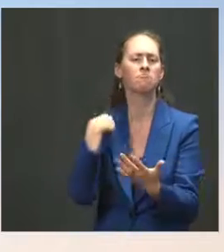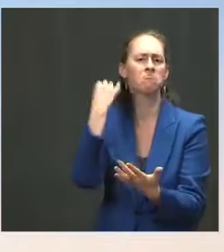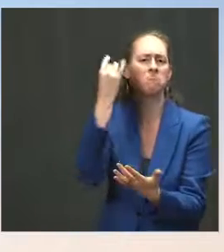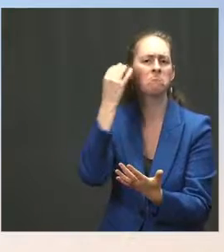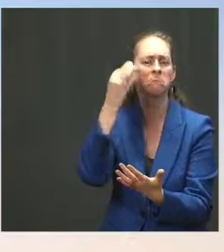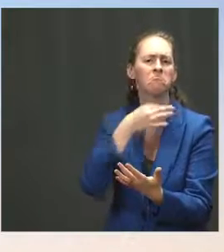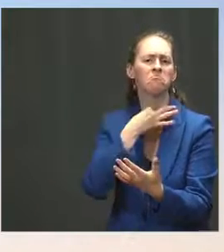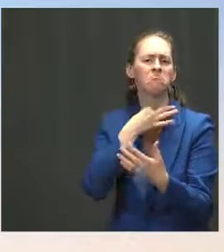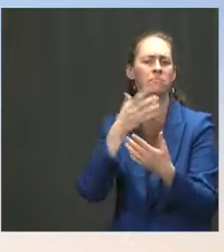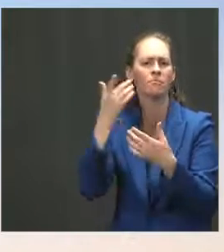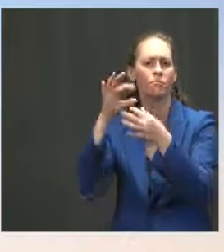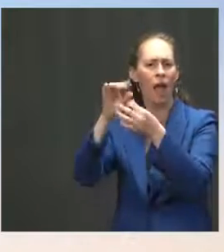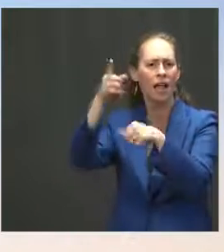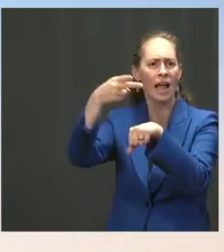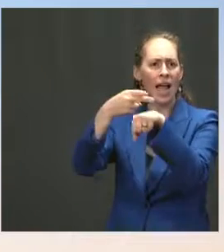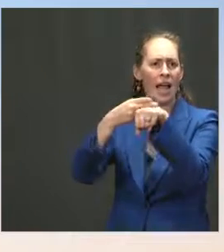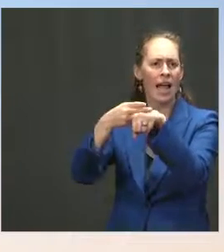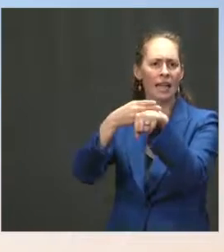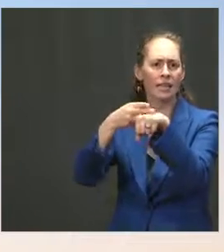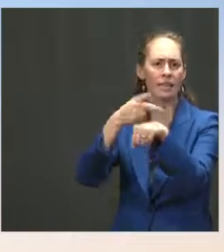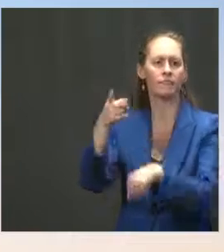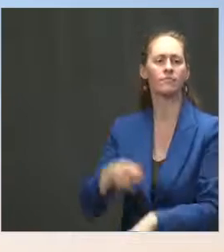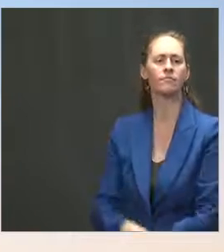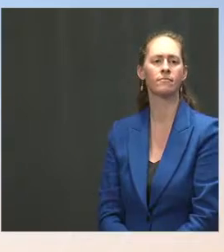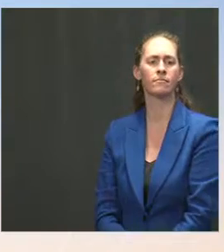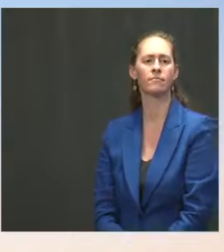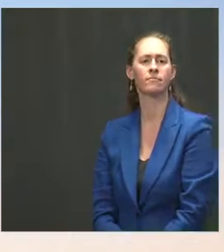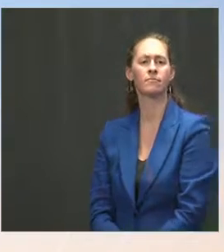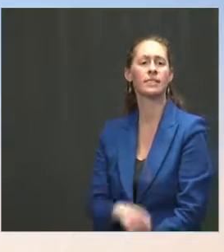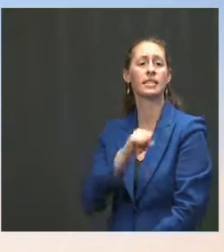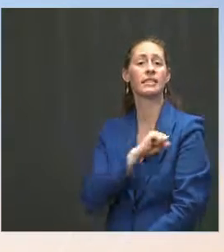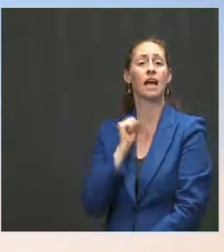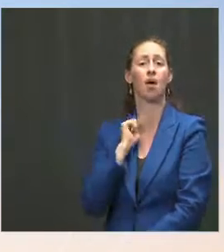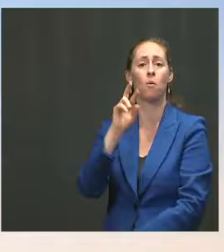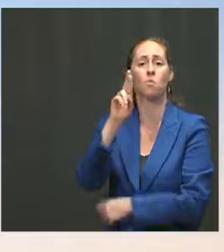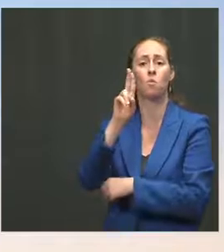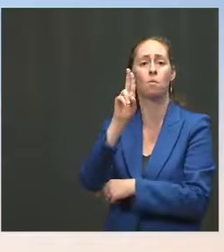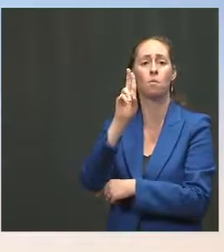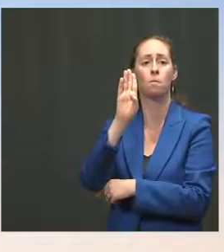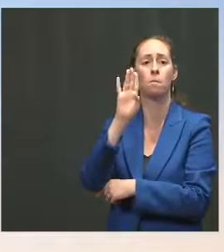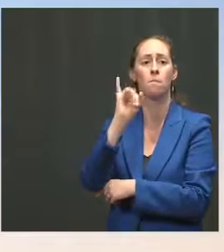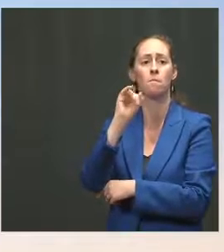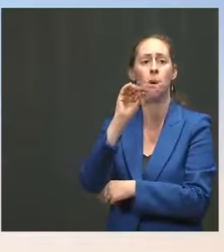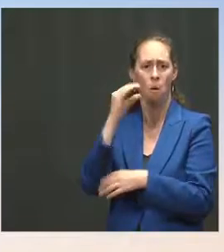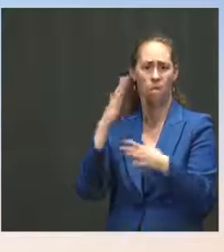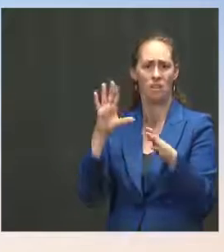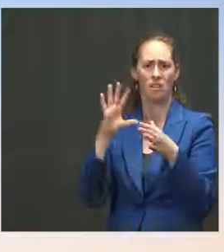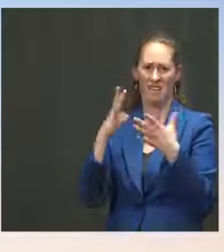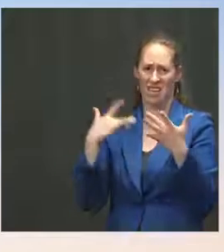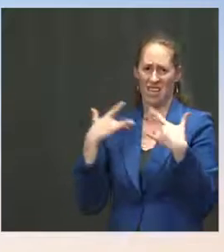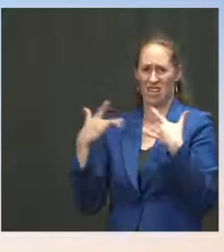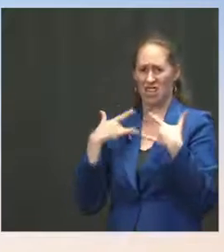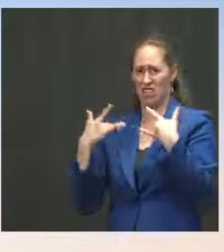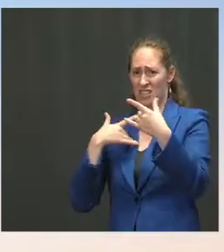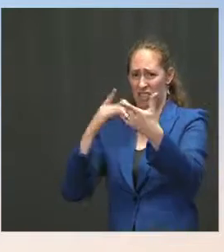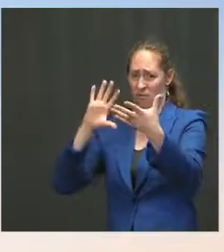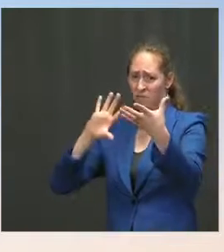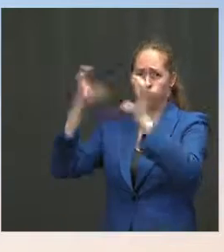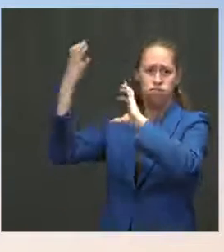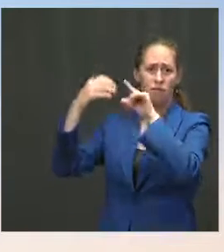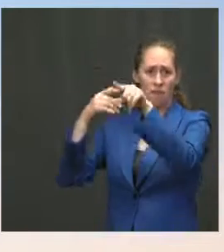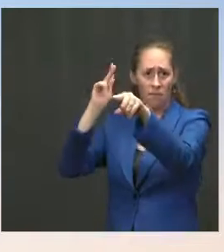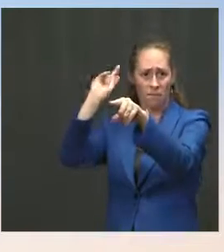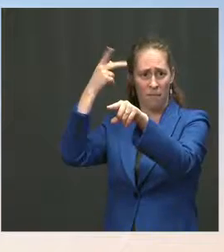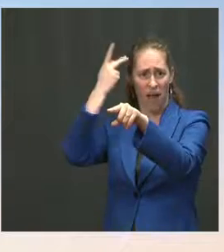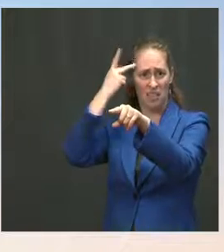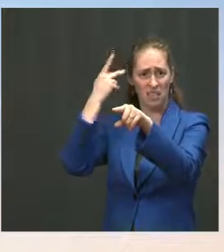letter earlier this week to President Biden expressing concern about the political crisis in Haiti following the assassination. Has